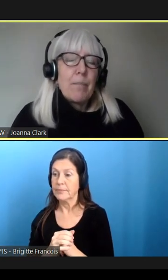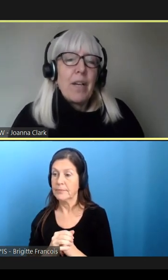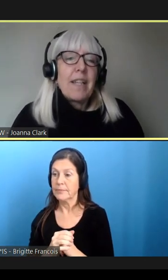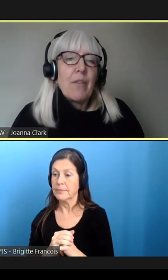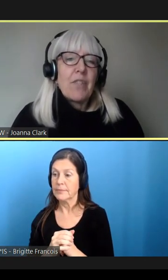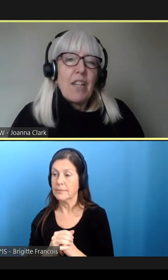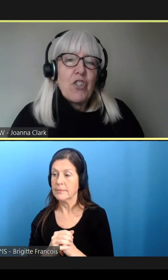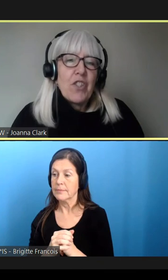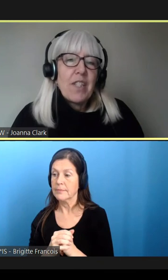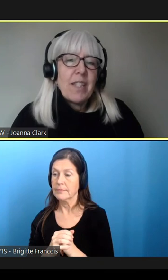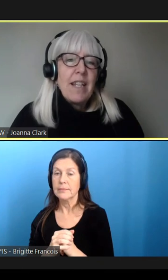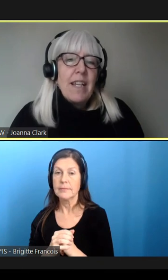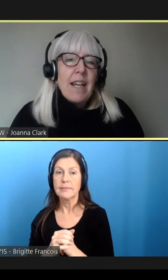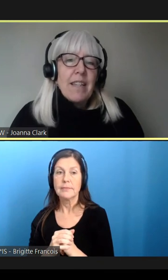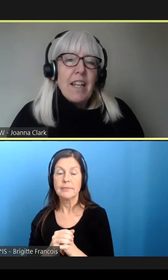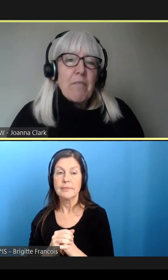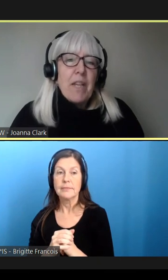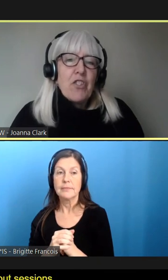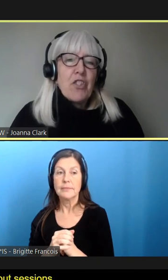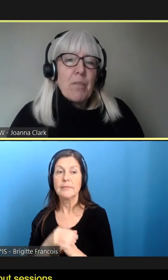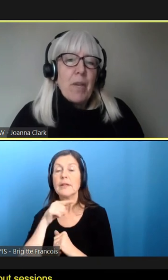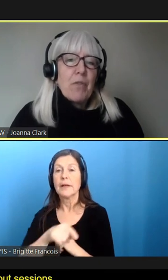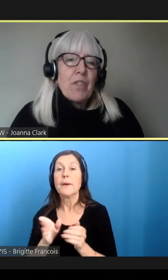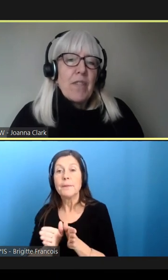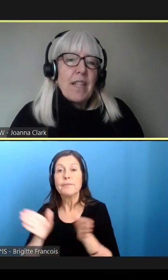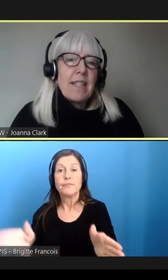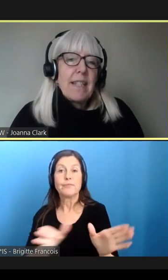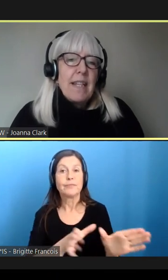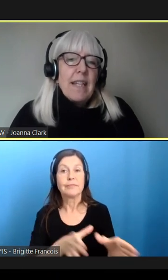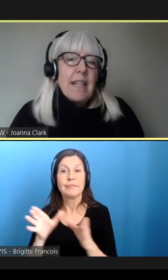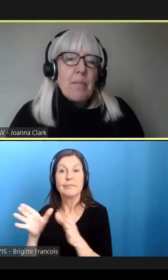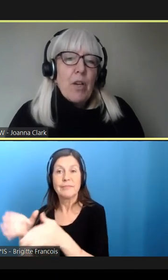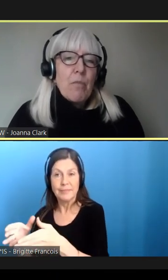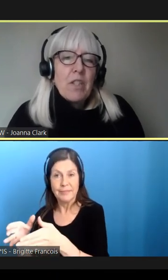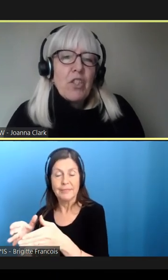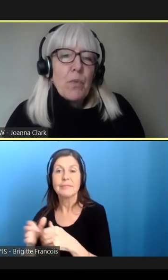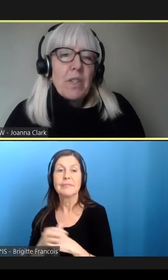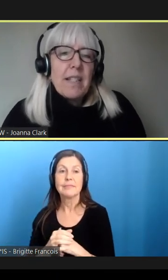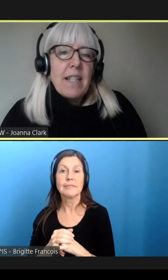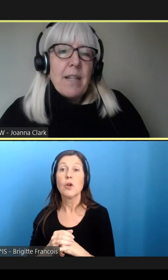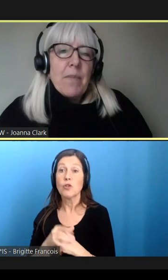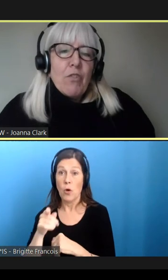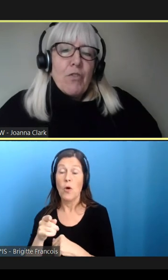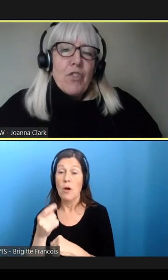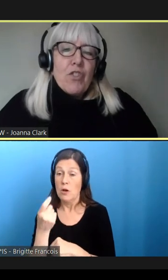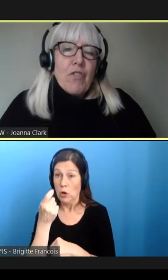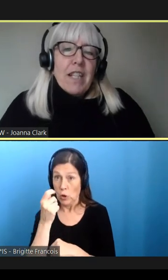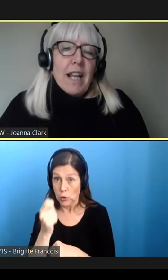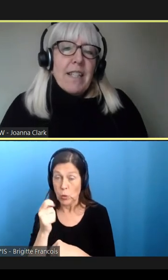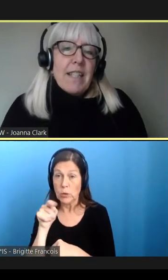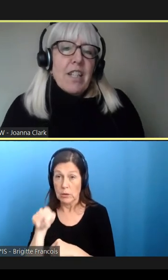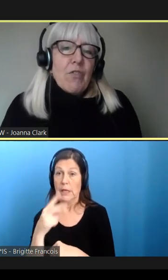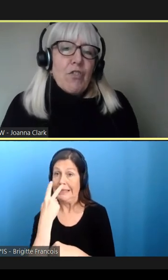the breakout sessions. I think I've mentioned most of this. In a moment, you will see something on your